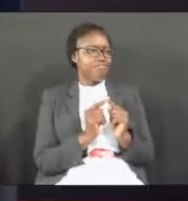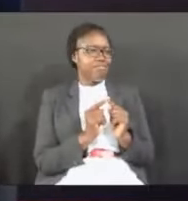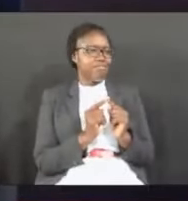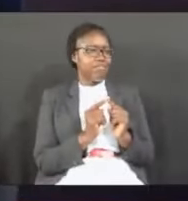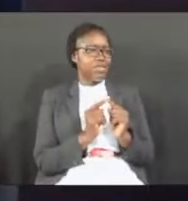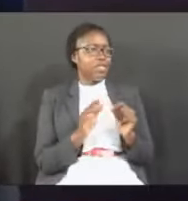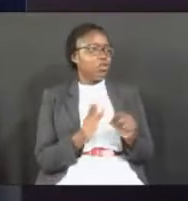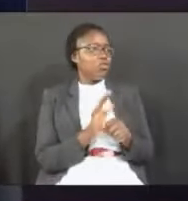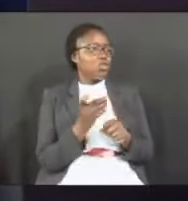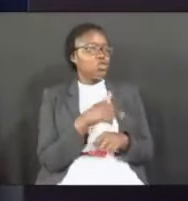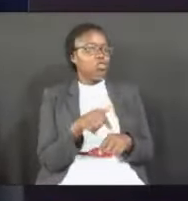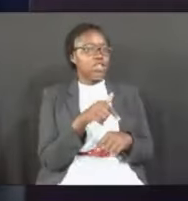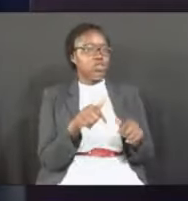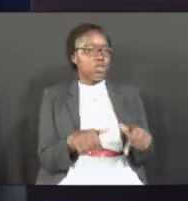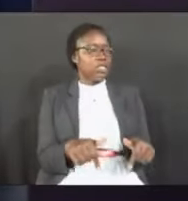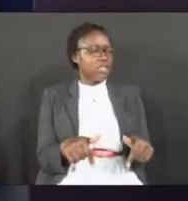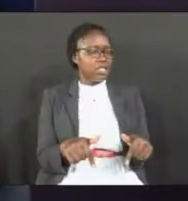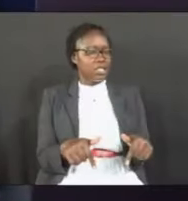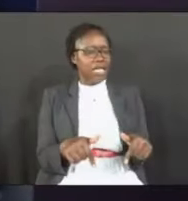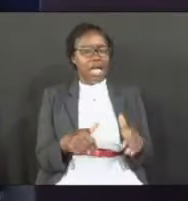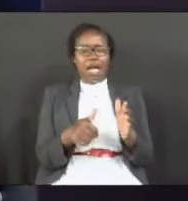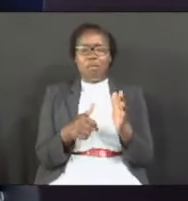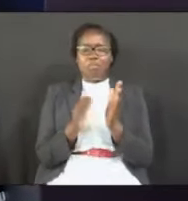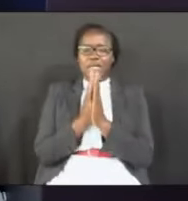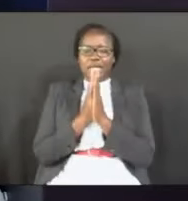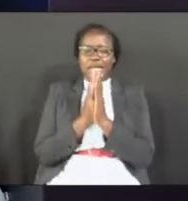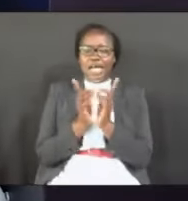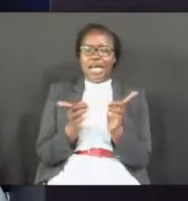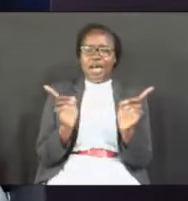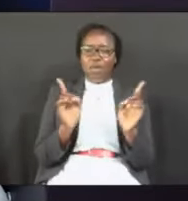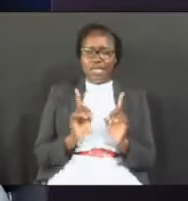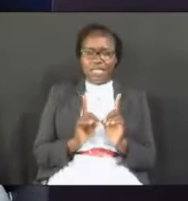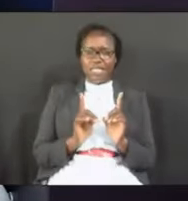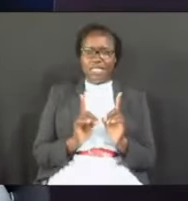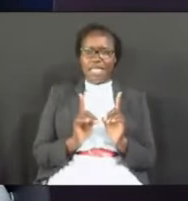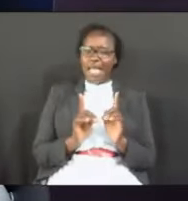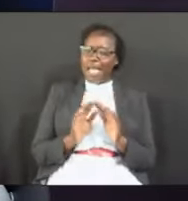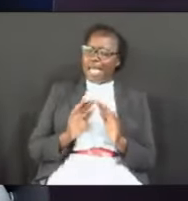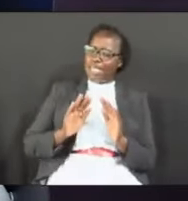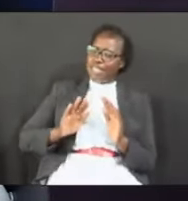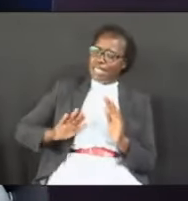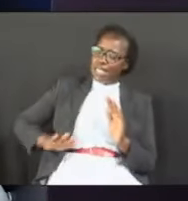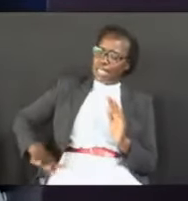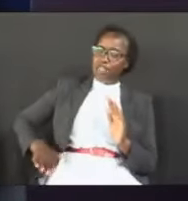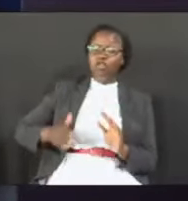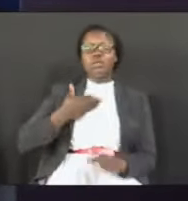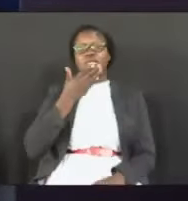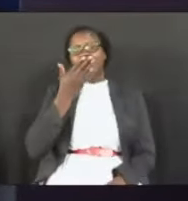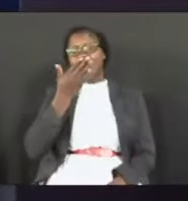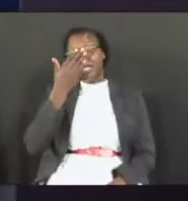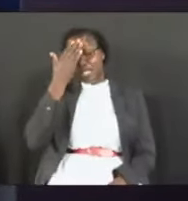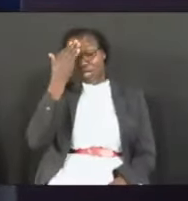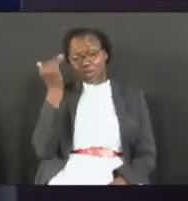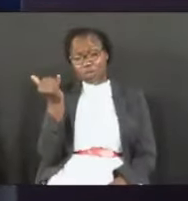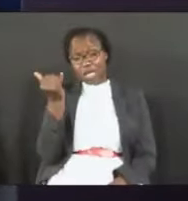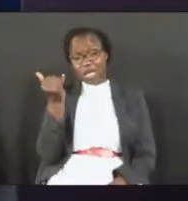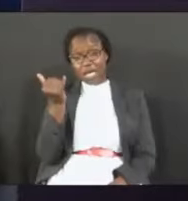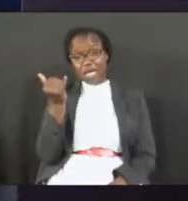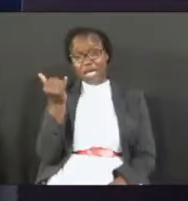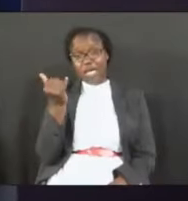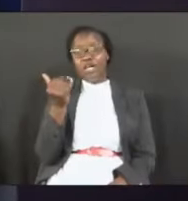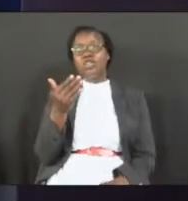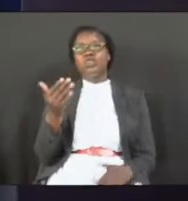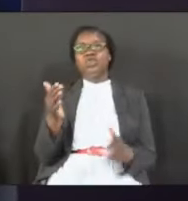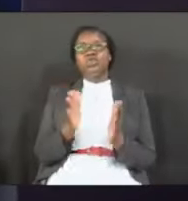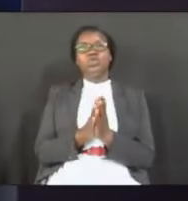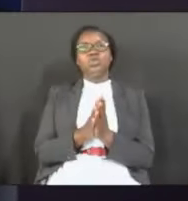Most of us today, our prayers are delayed from being answered because we approached the prayer